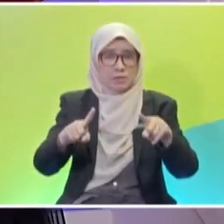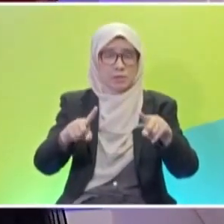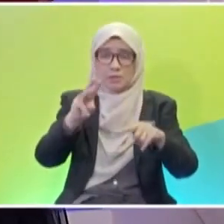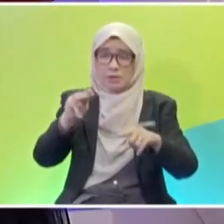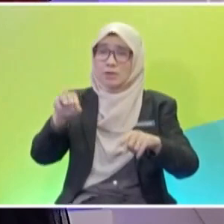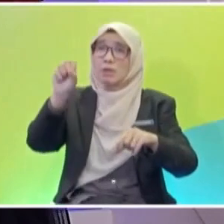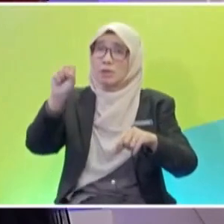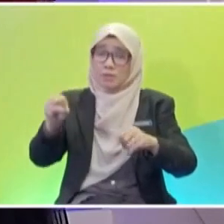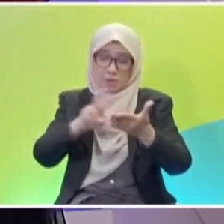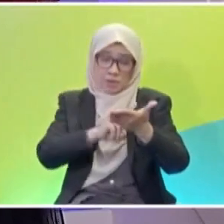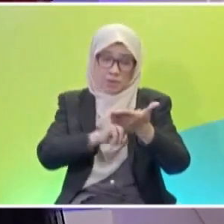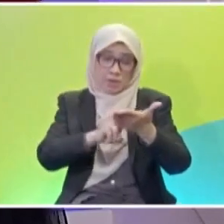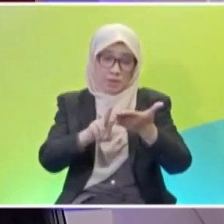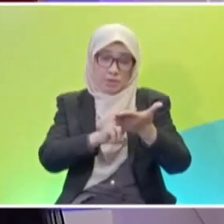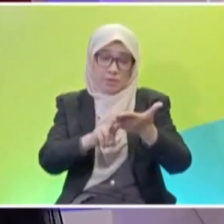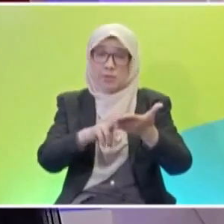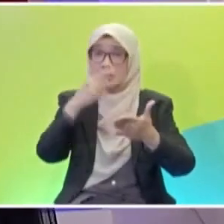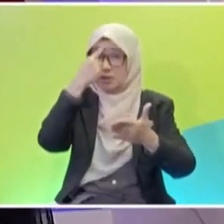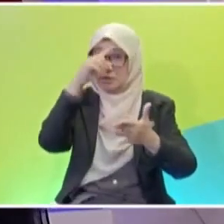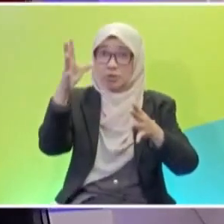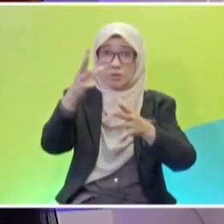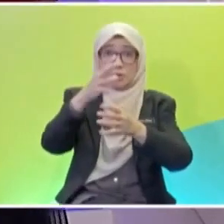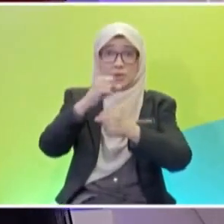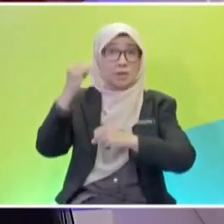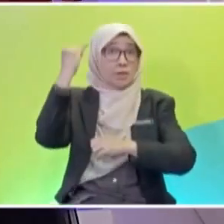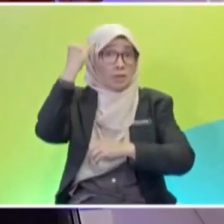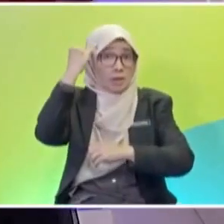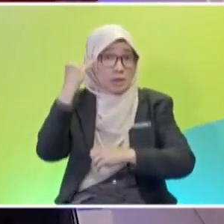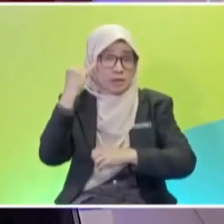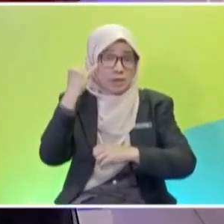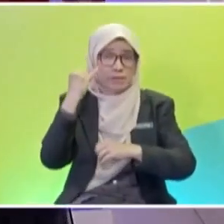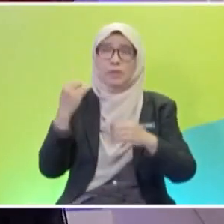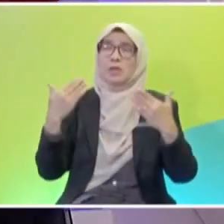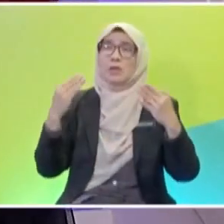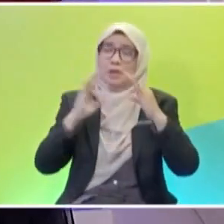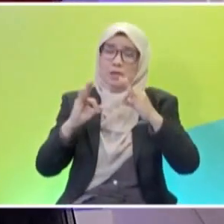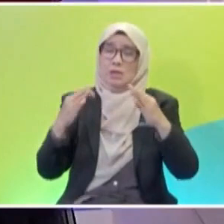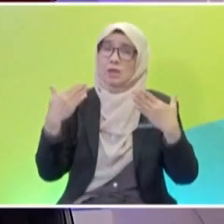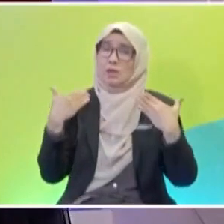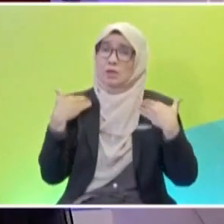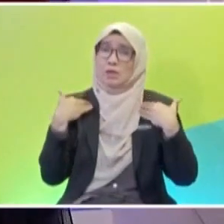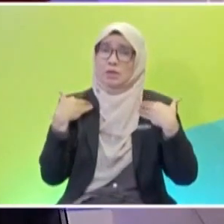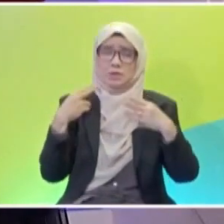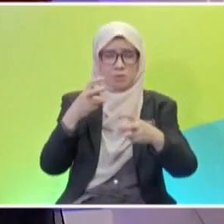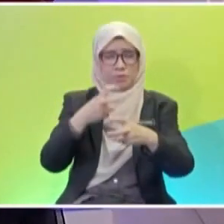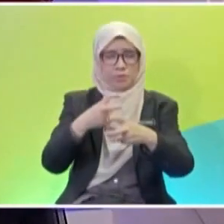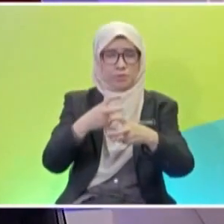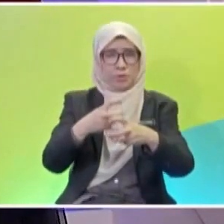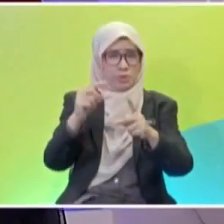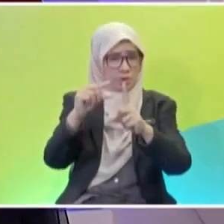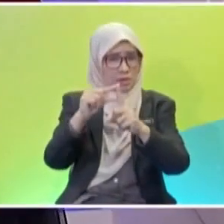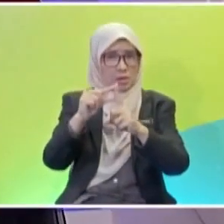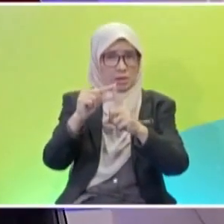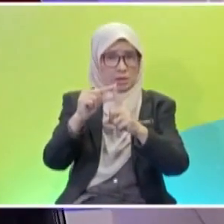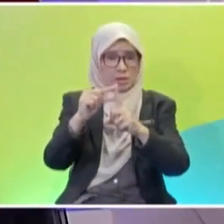oh, if I read some more, I'll discover more difficult words. Mm-hmm. But actually, pupils out there, don't be afraid of reading.